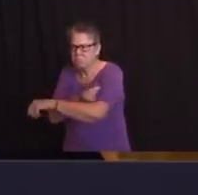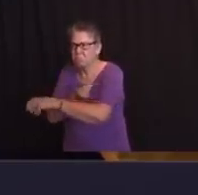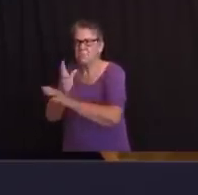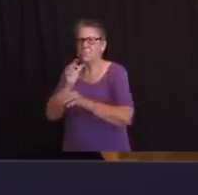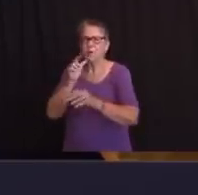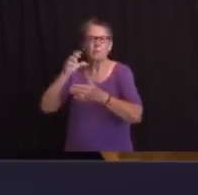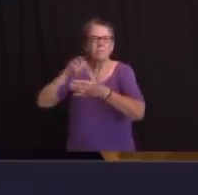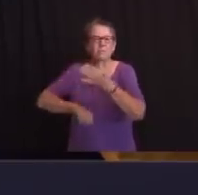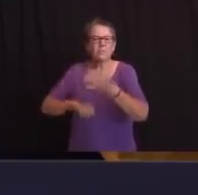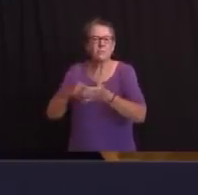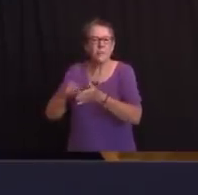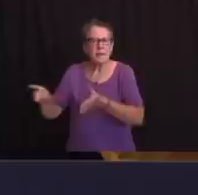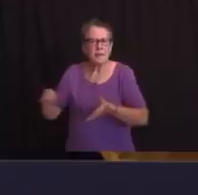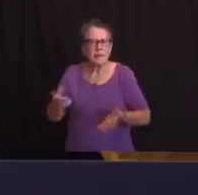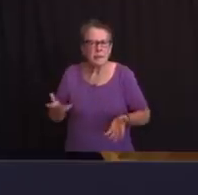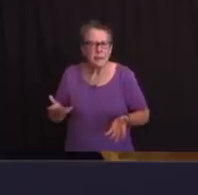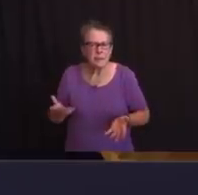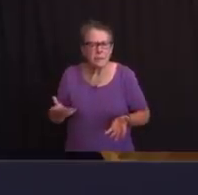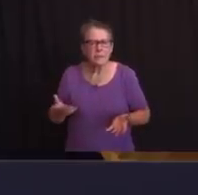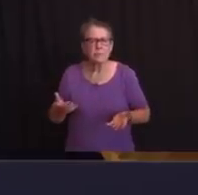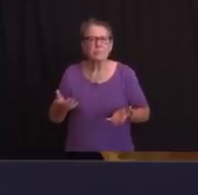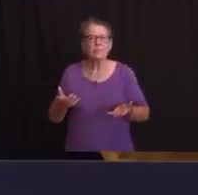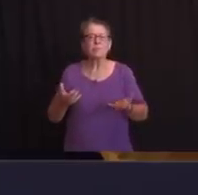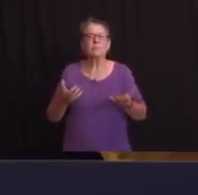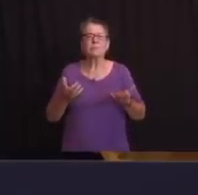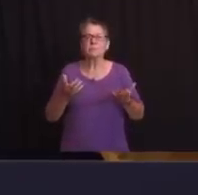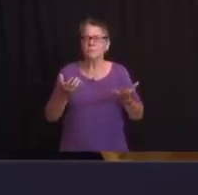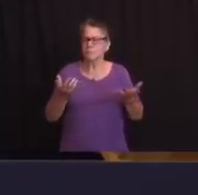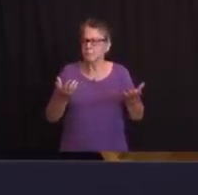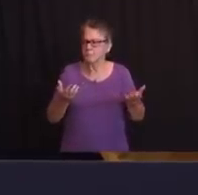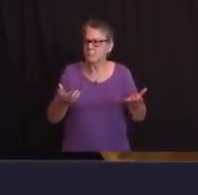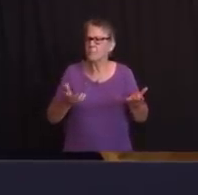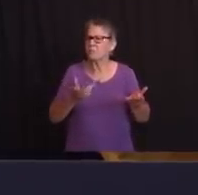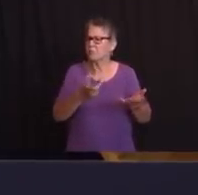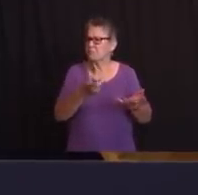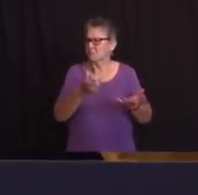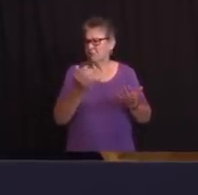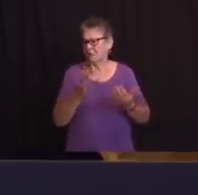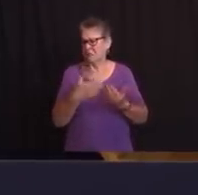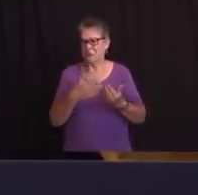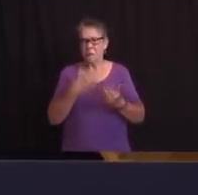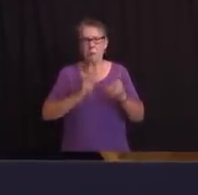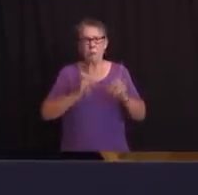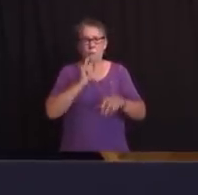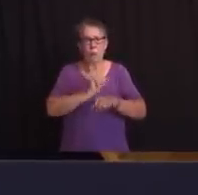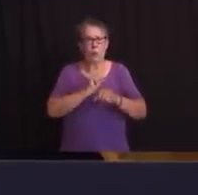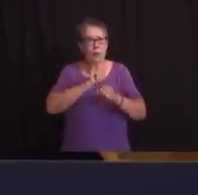be more complicated, but again, that's on the list of details to be fleshed out.